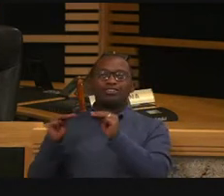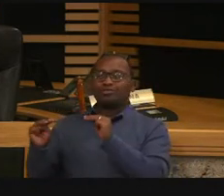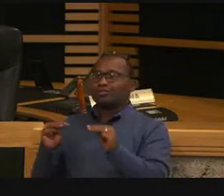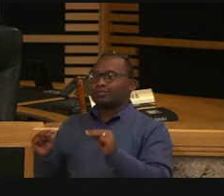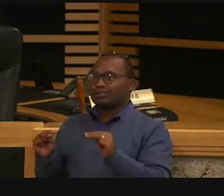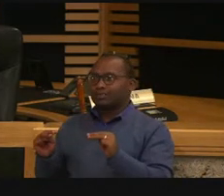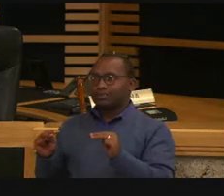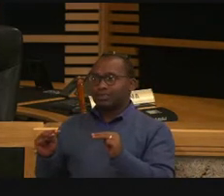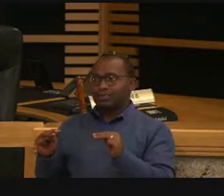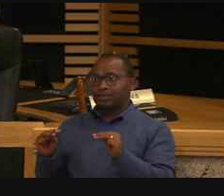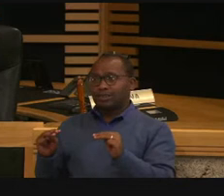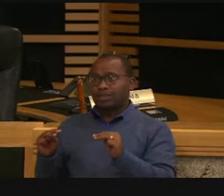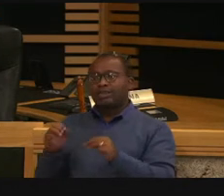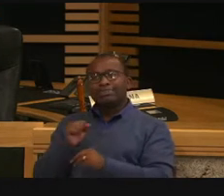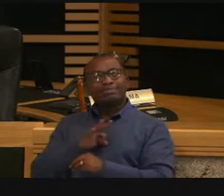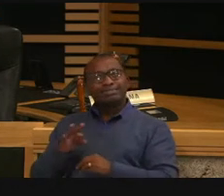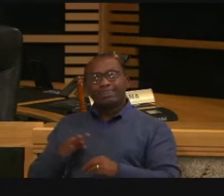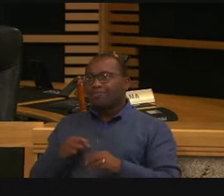managers.